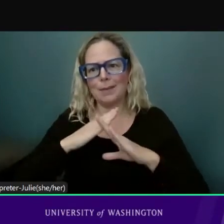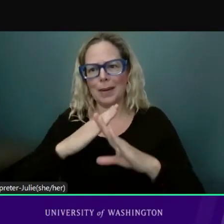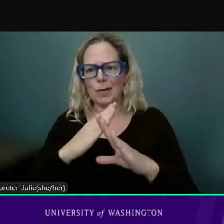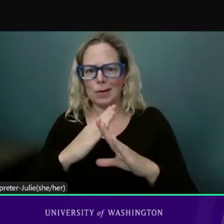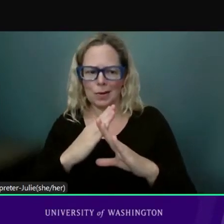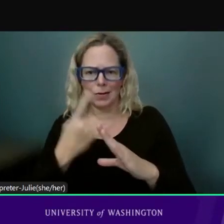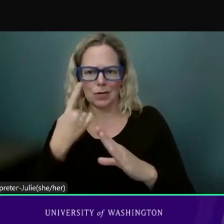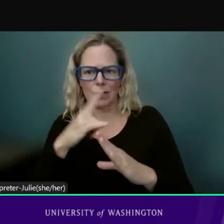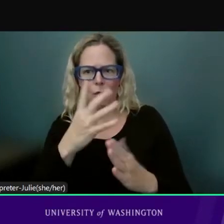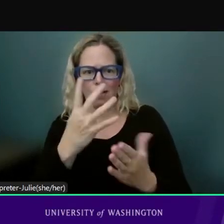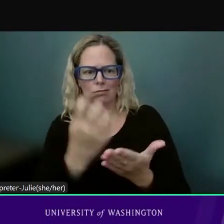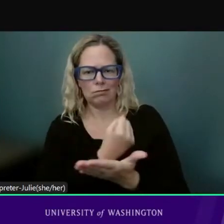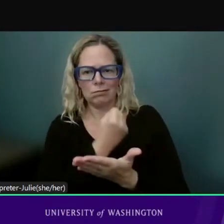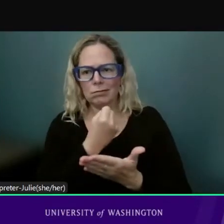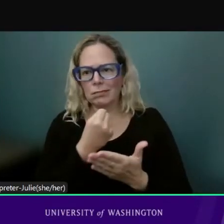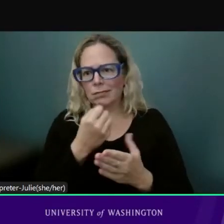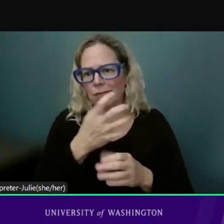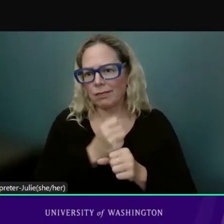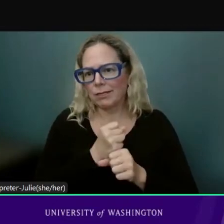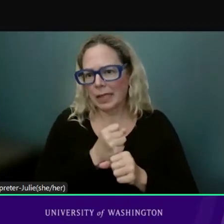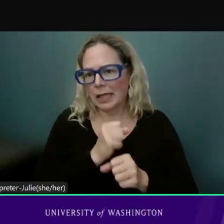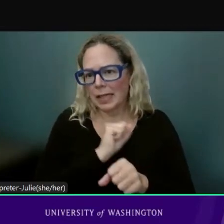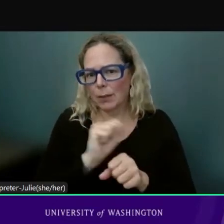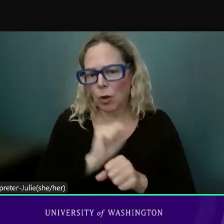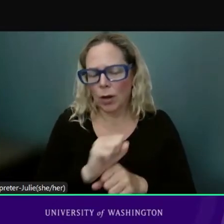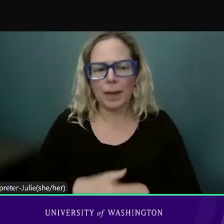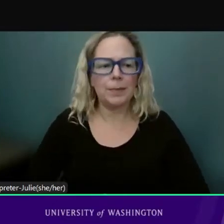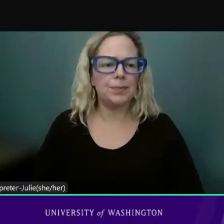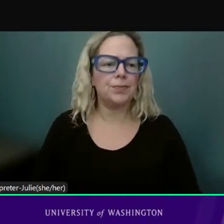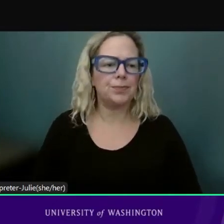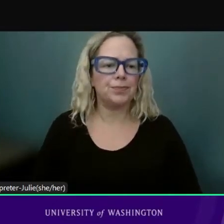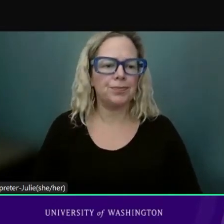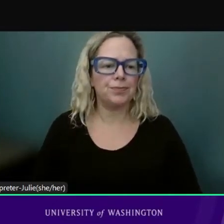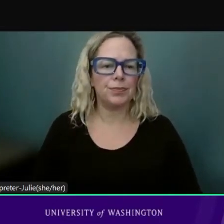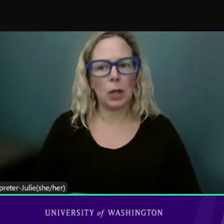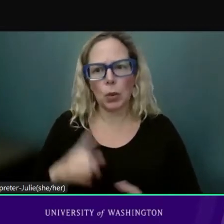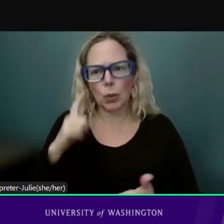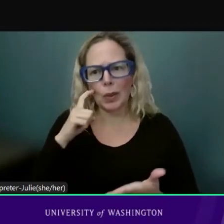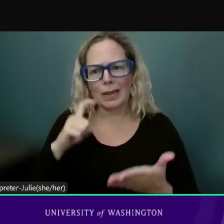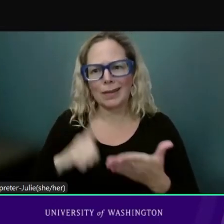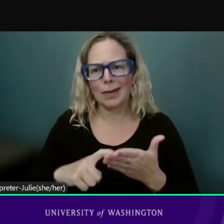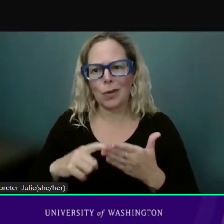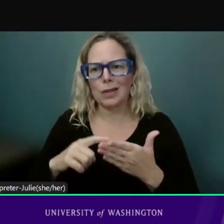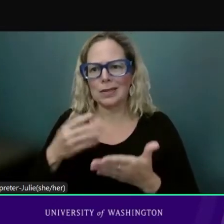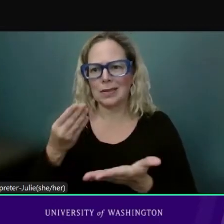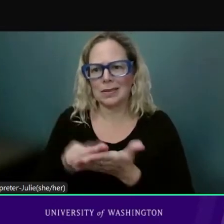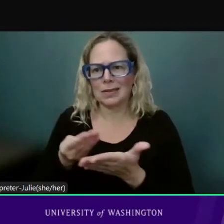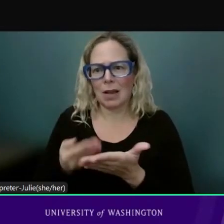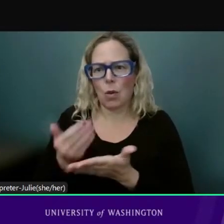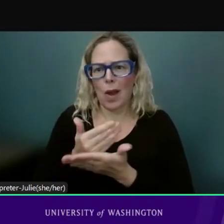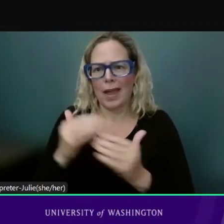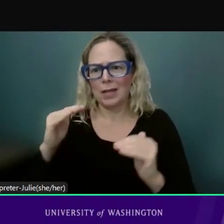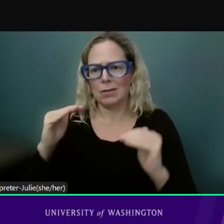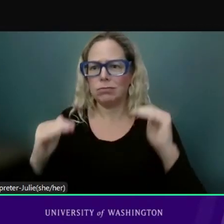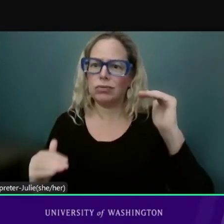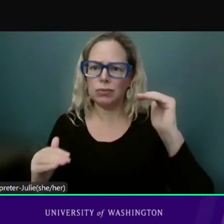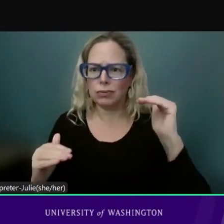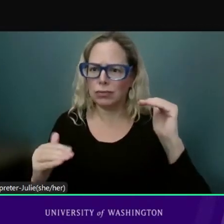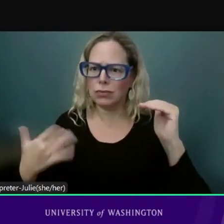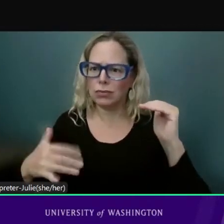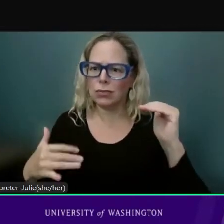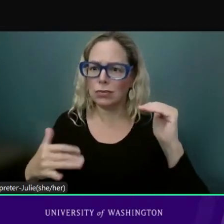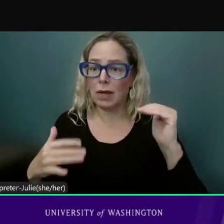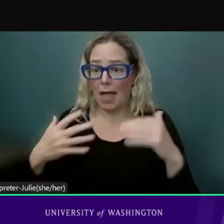We see a large discrepancy. Next slide, please. We see a large discrepancy in wages, where healthcare workers